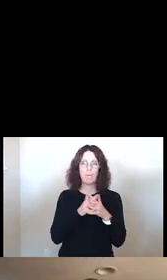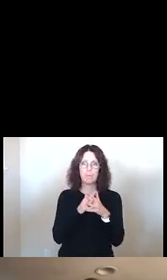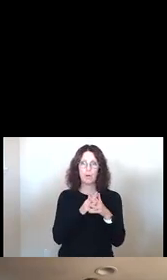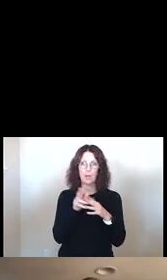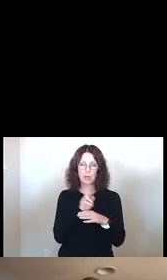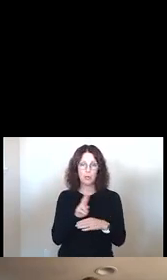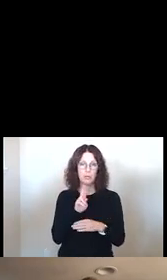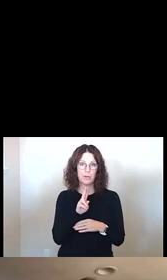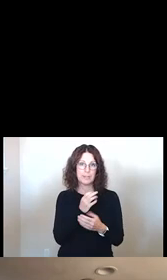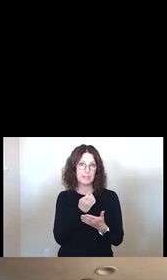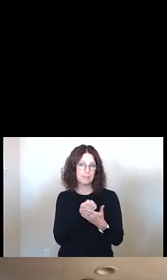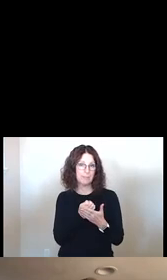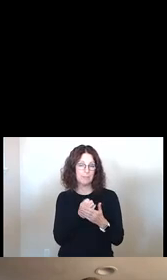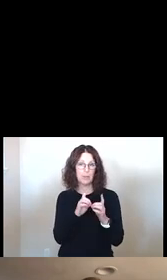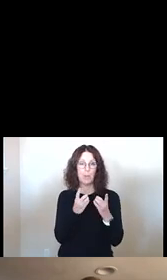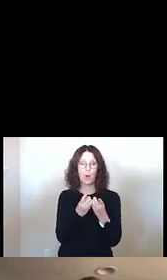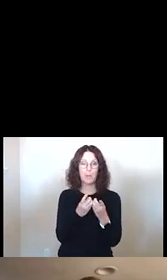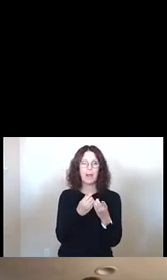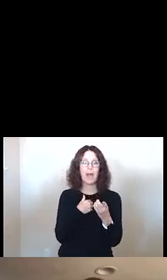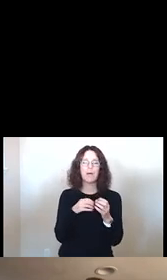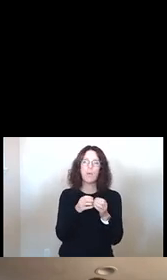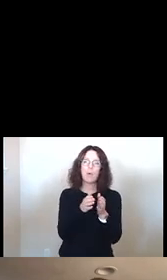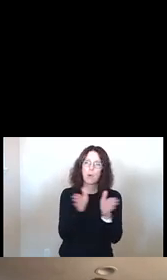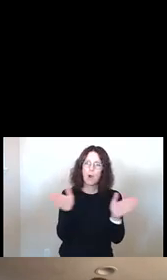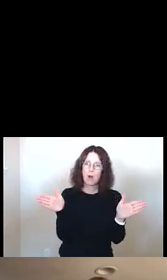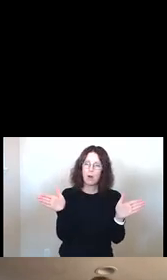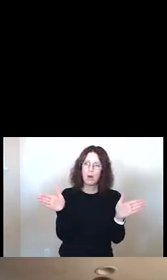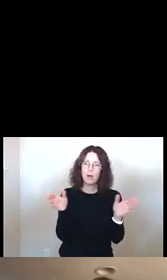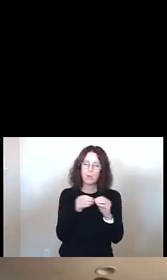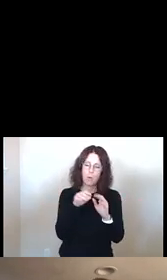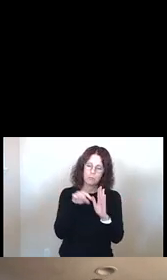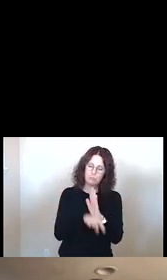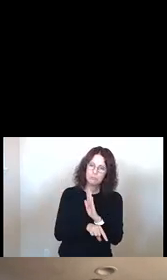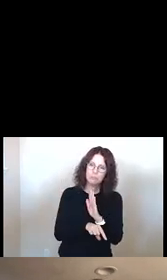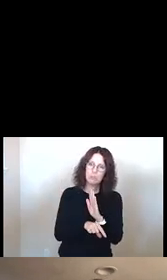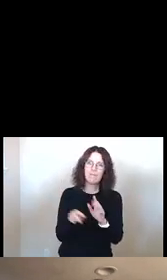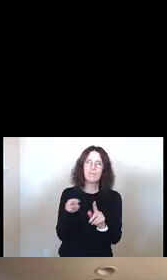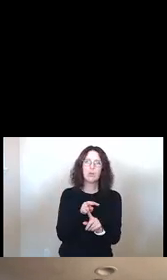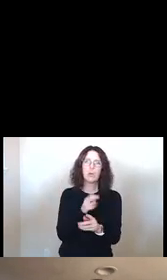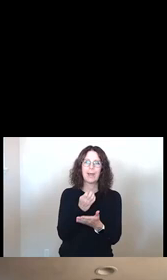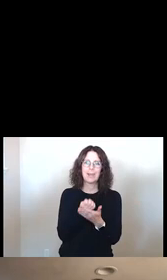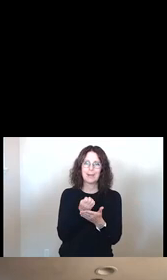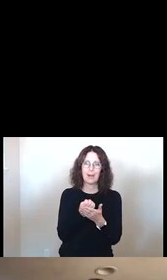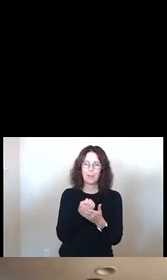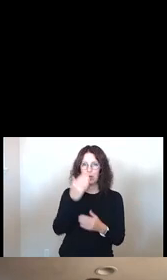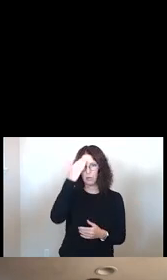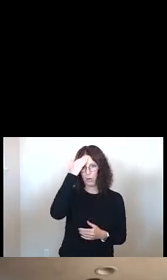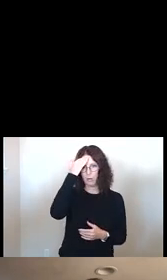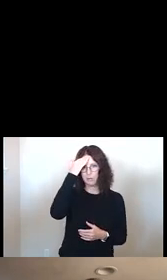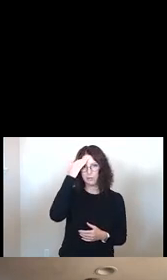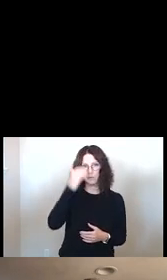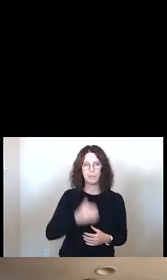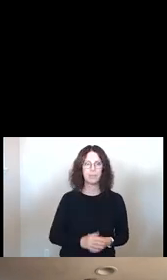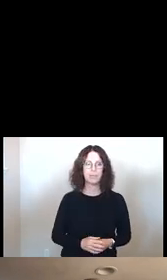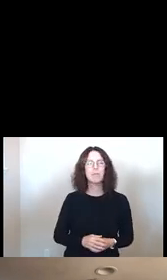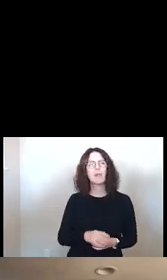department, give you very broader and richer view of economic knowledge. I think this is very